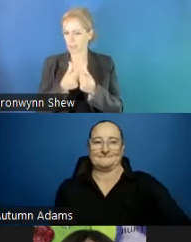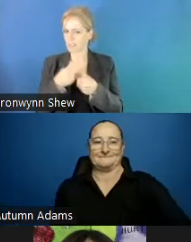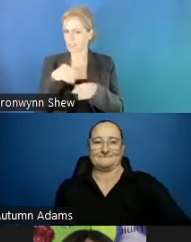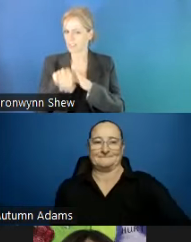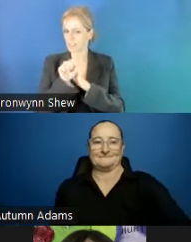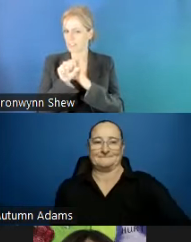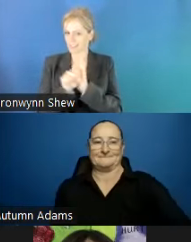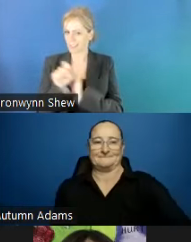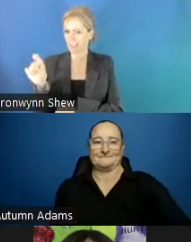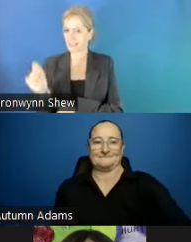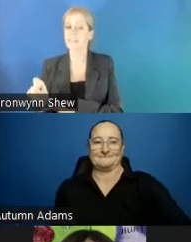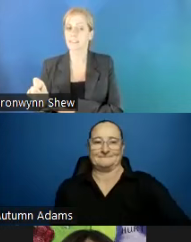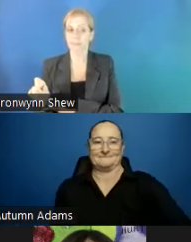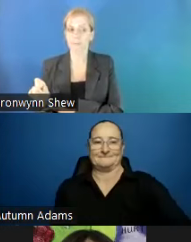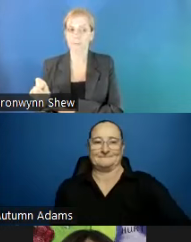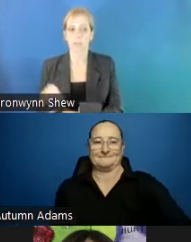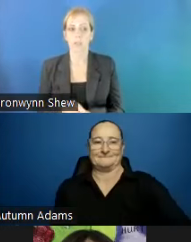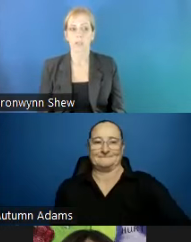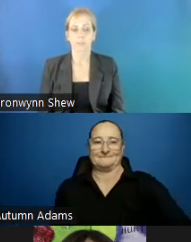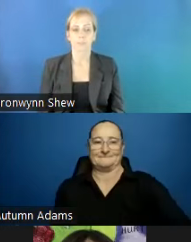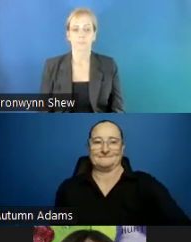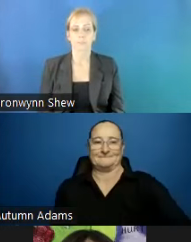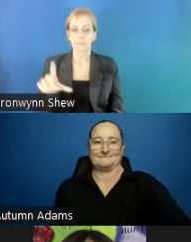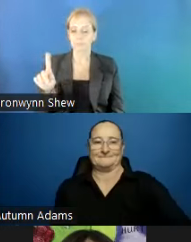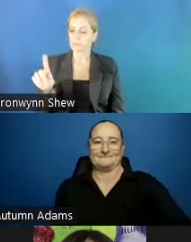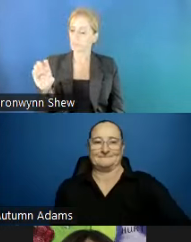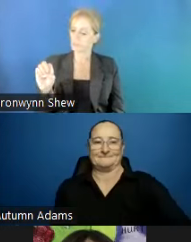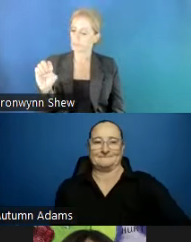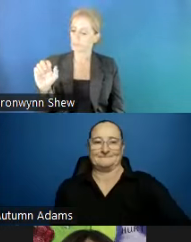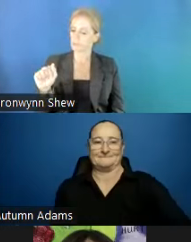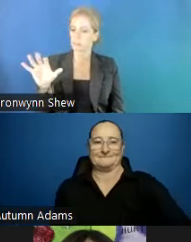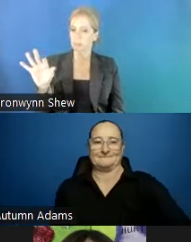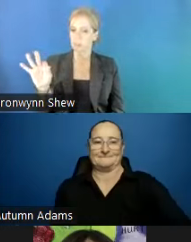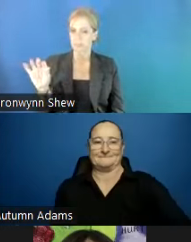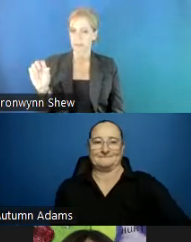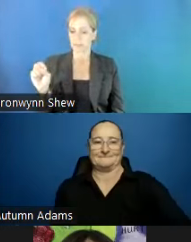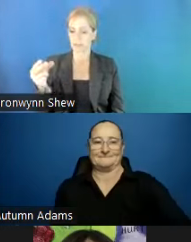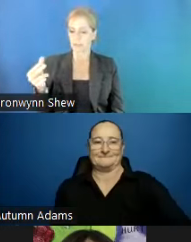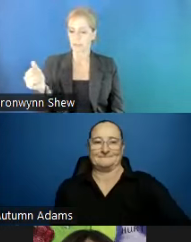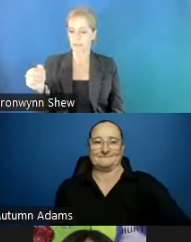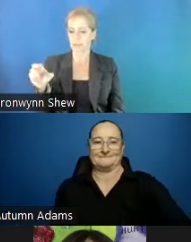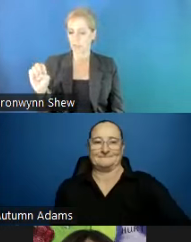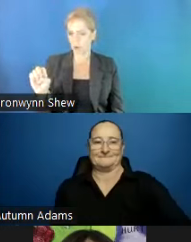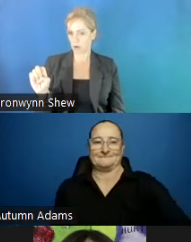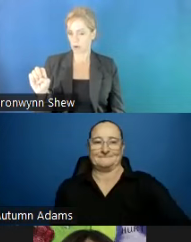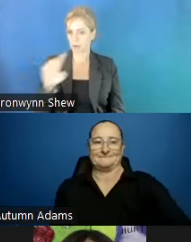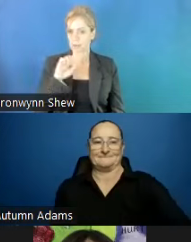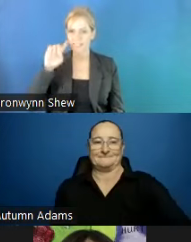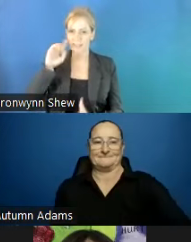This is a DeafShare. They work with people who